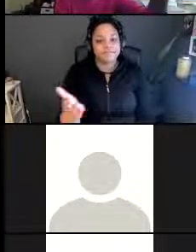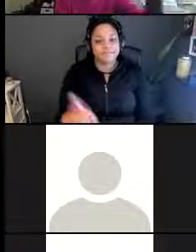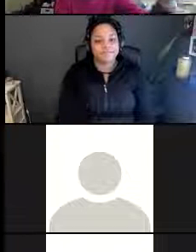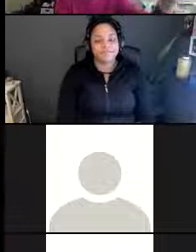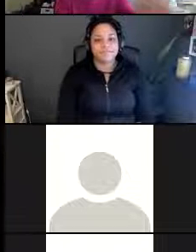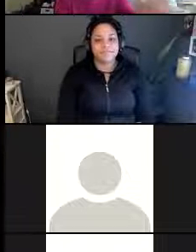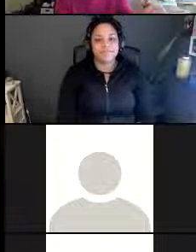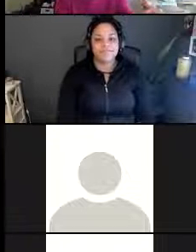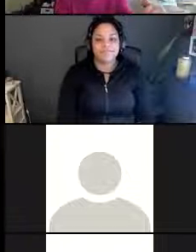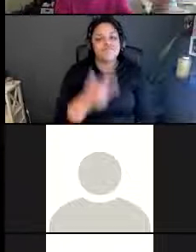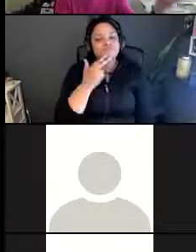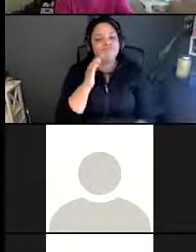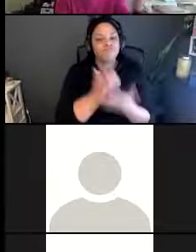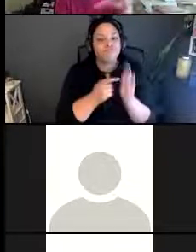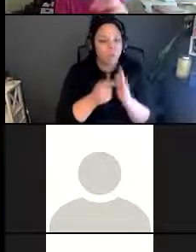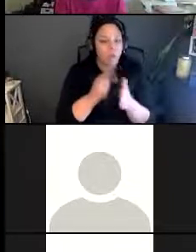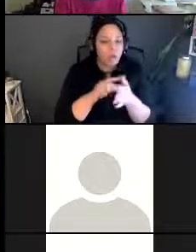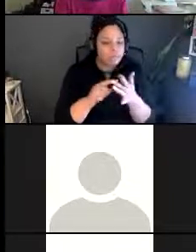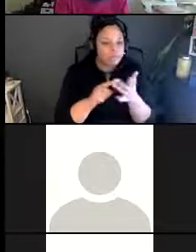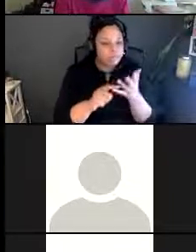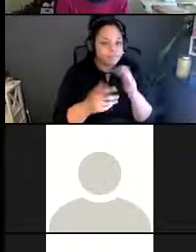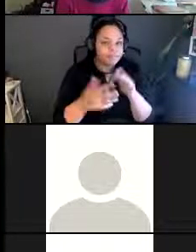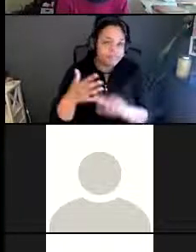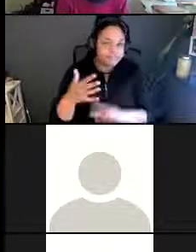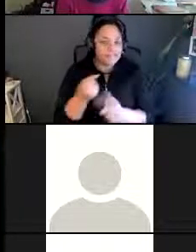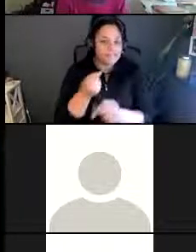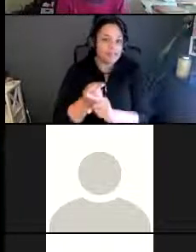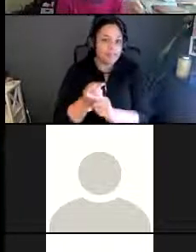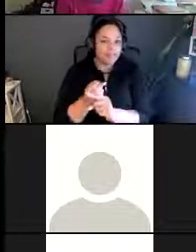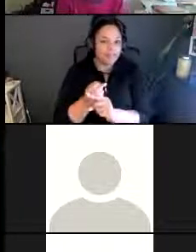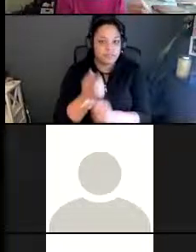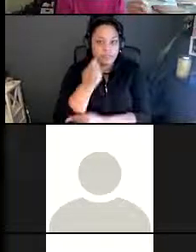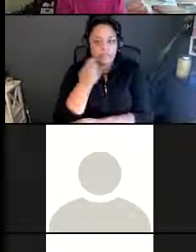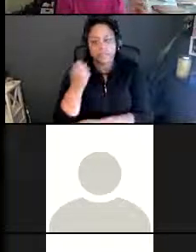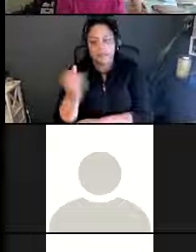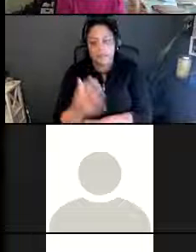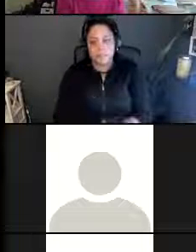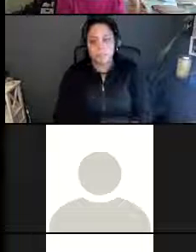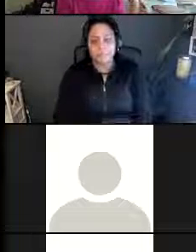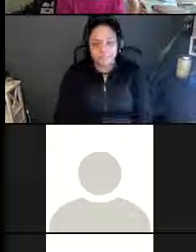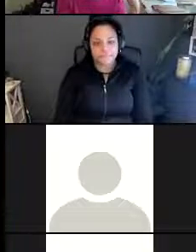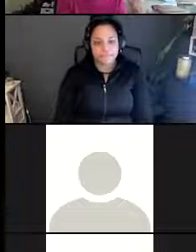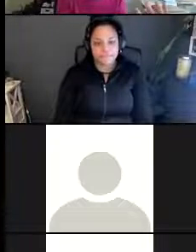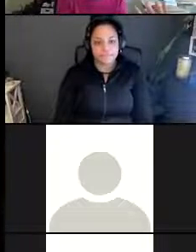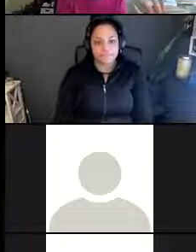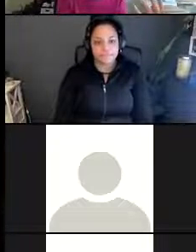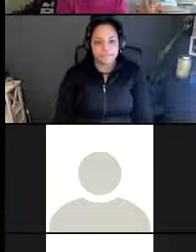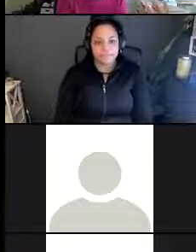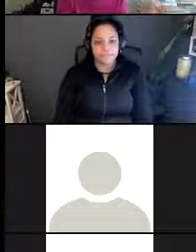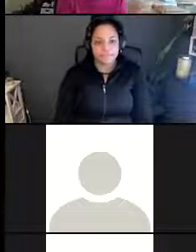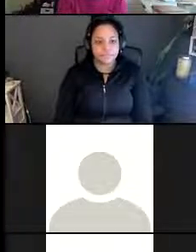how all of these factors contribute to gambling harms. We know that